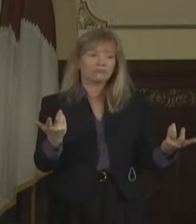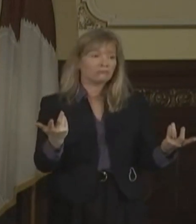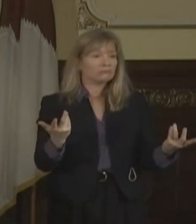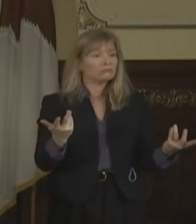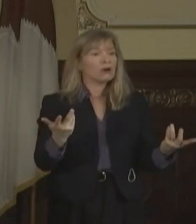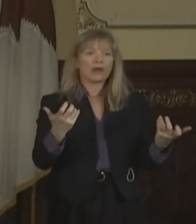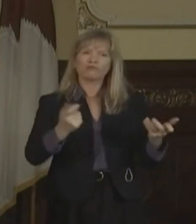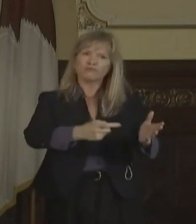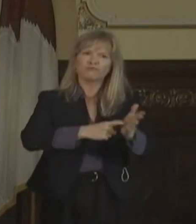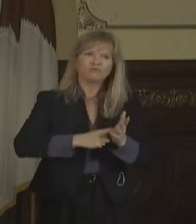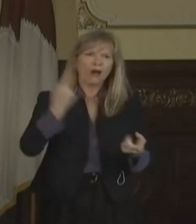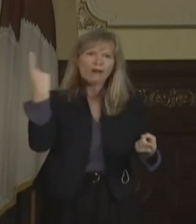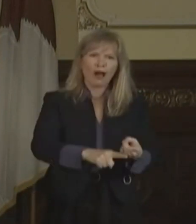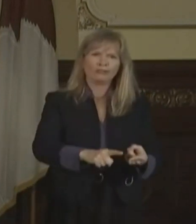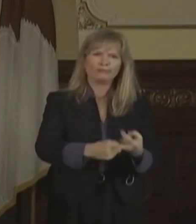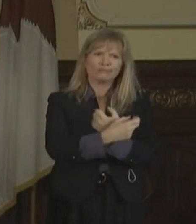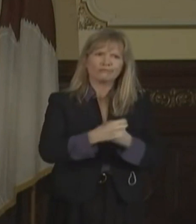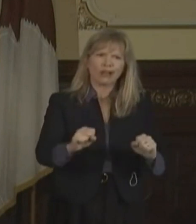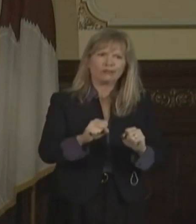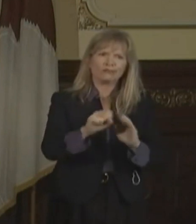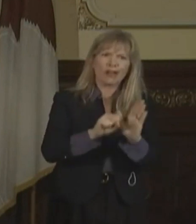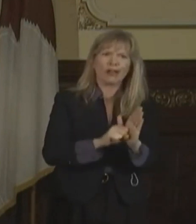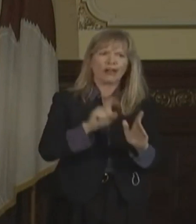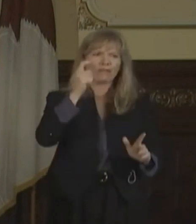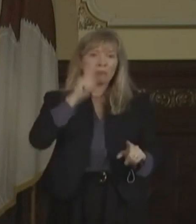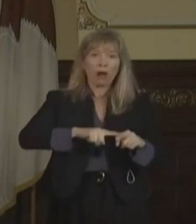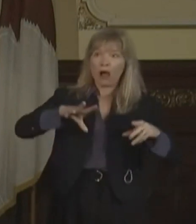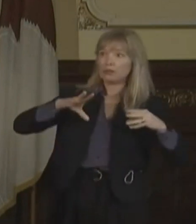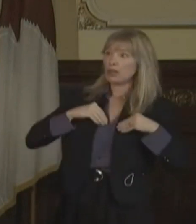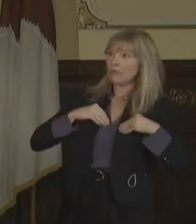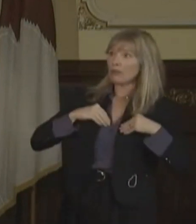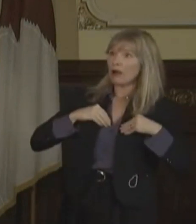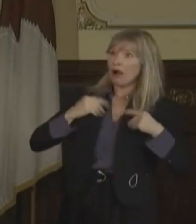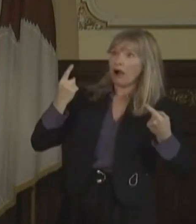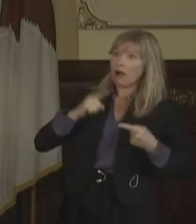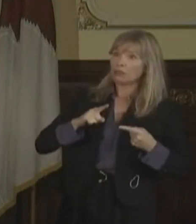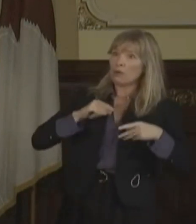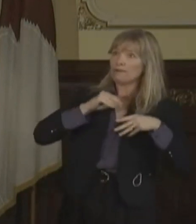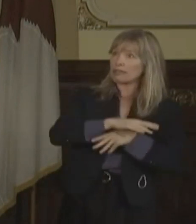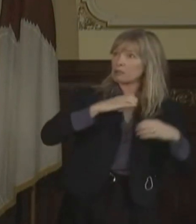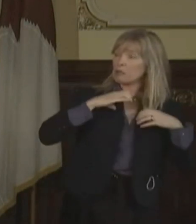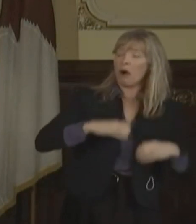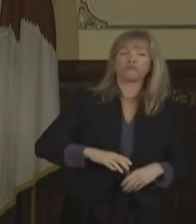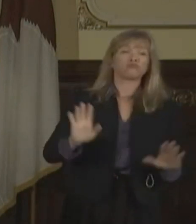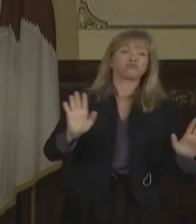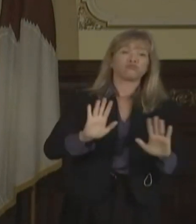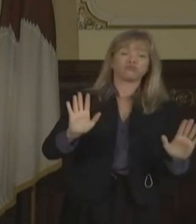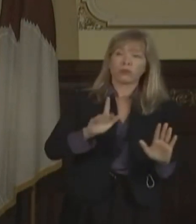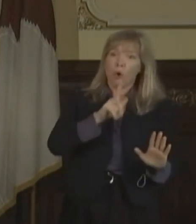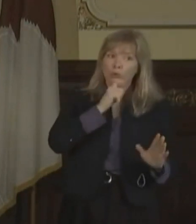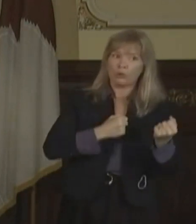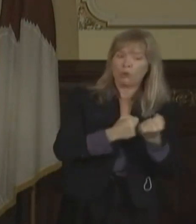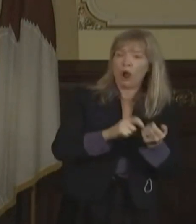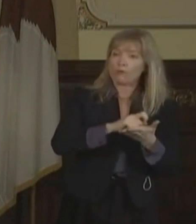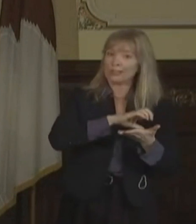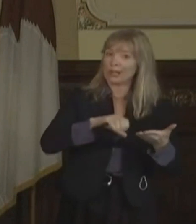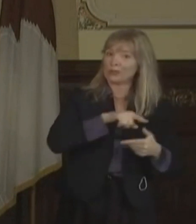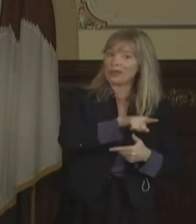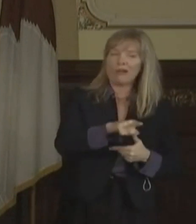they want to demand cuts in state government, but they don't want to accept any that might affect constituencies that support them and write them